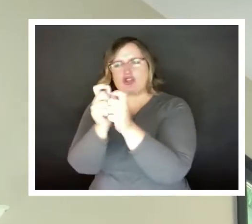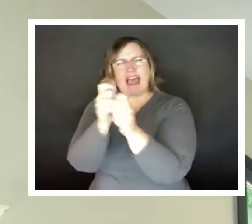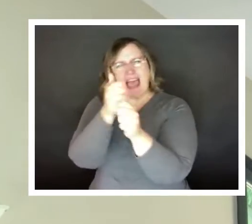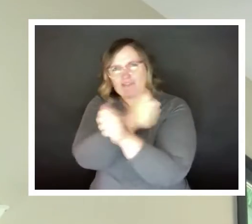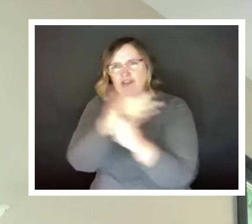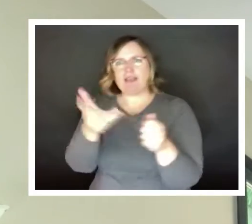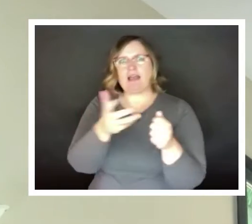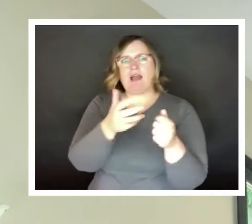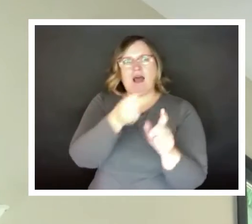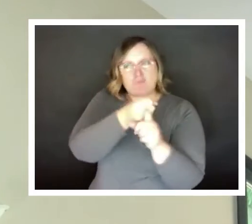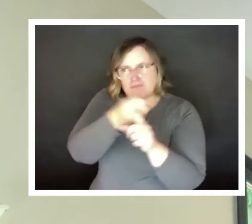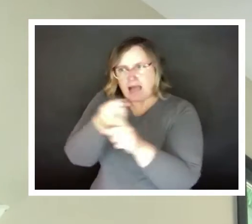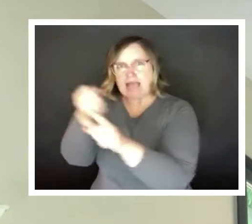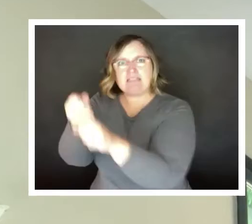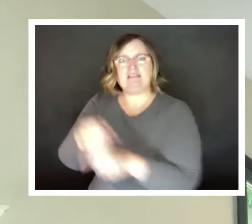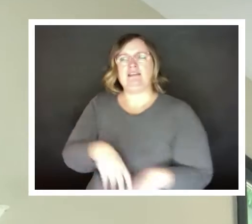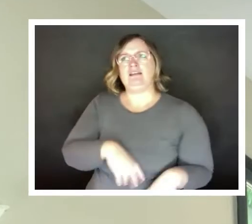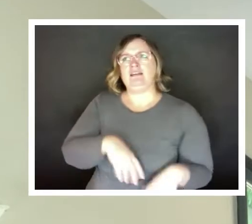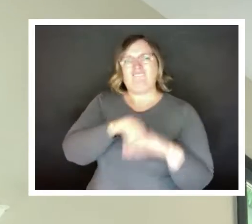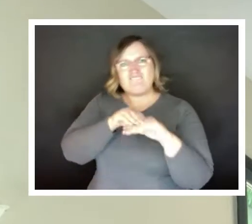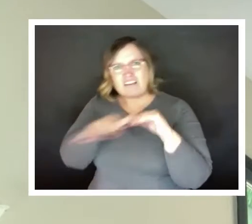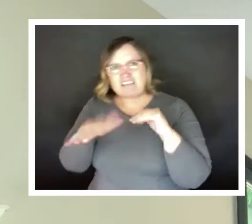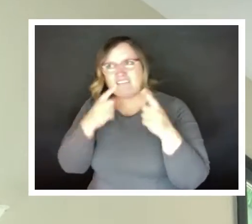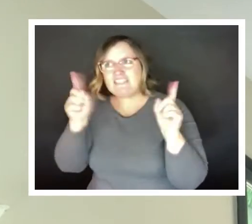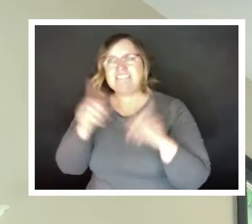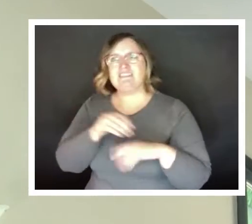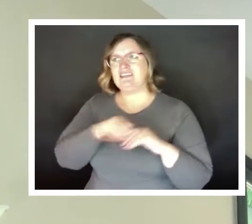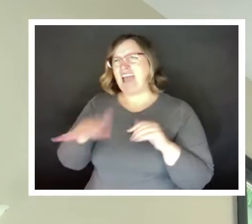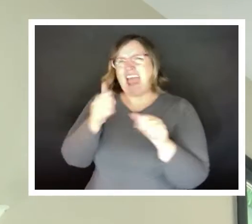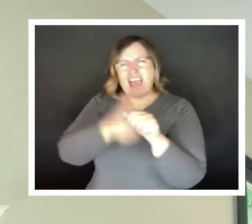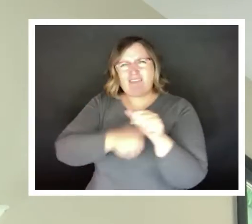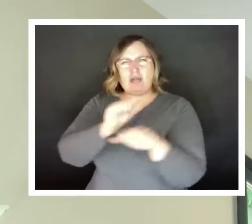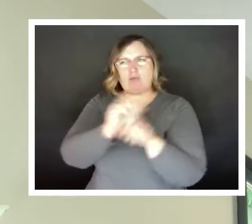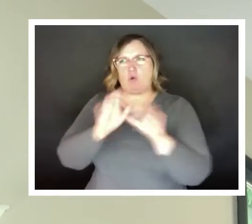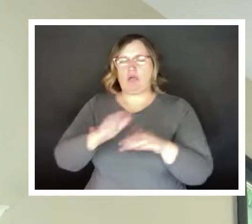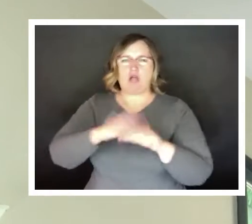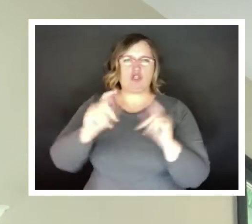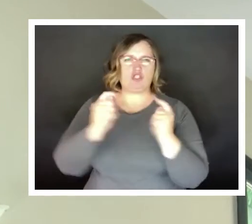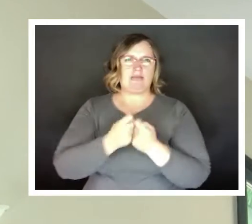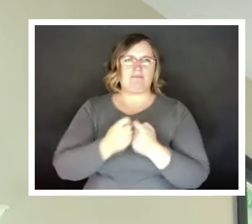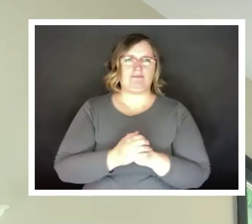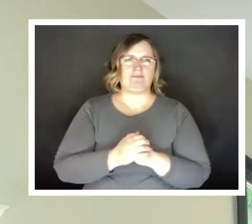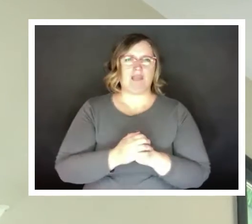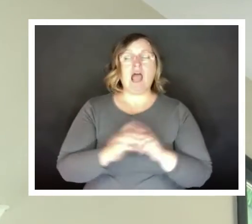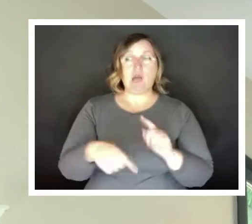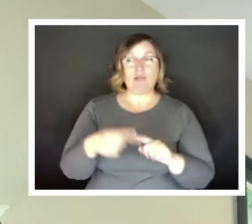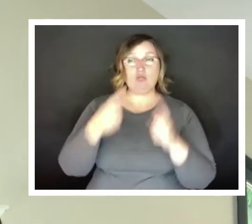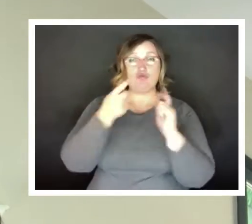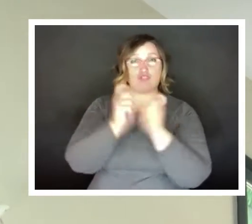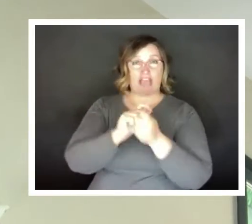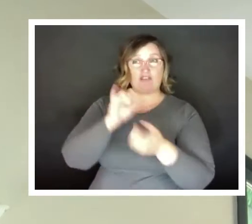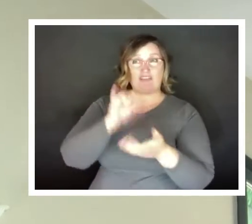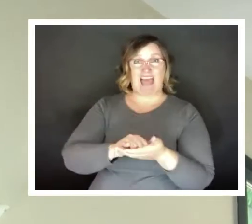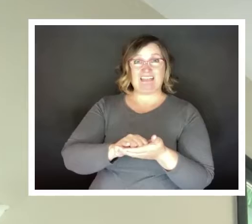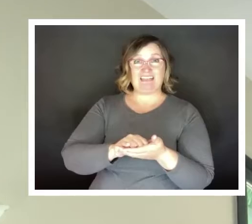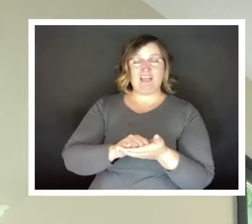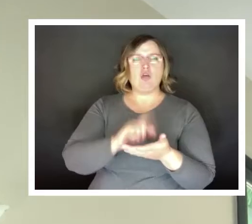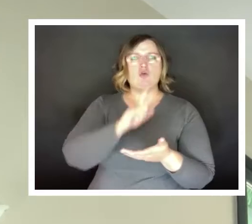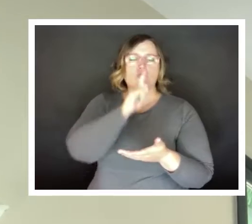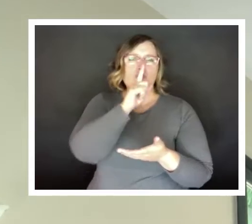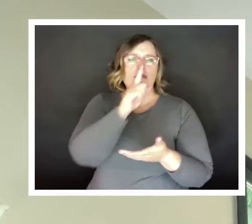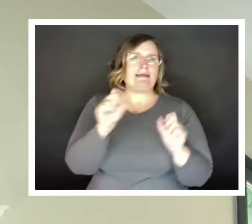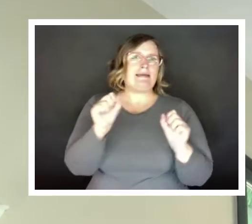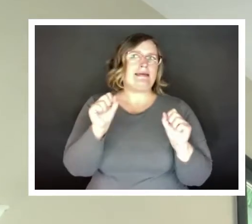efficiency of every single employee on your team or in your workplace. And when you do that, you really can